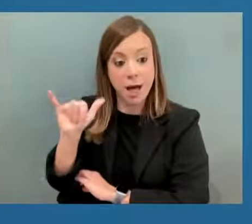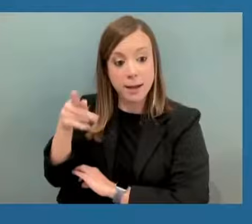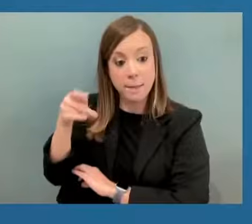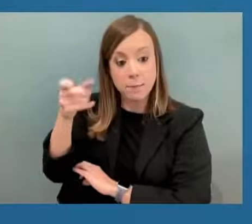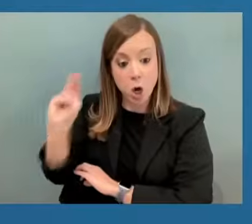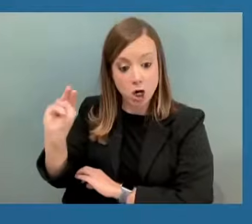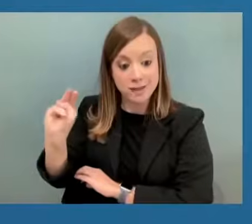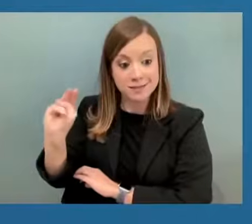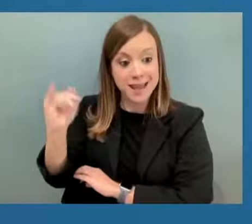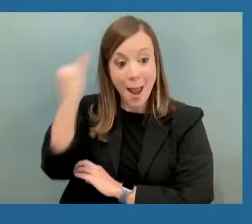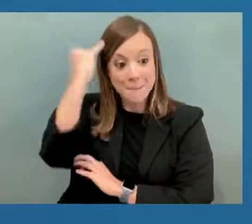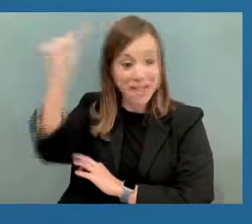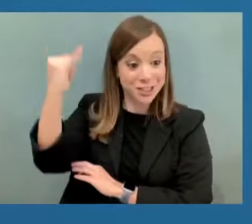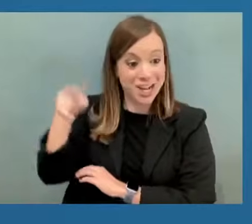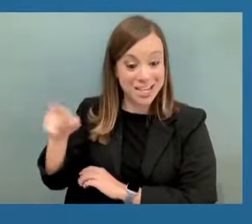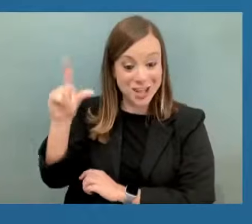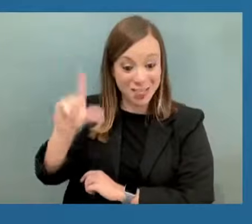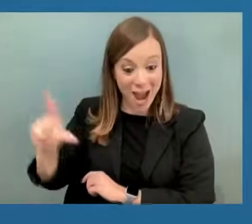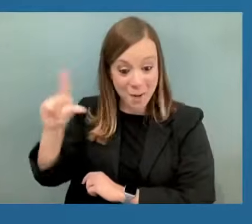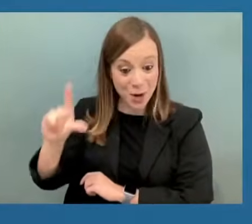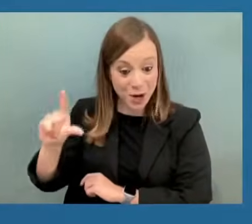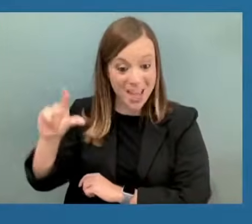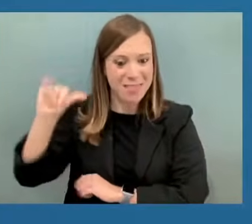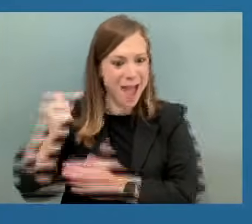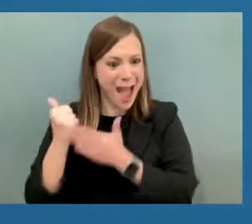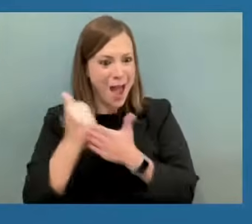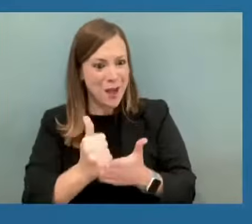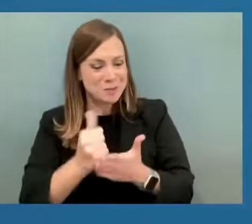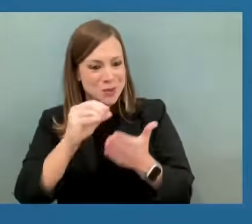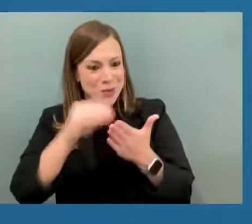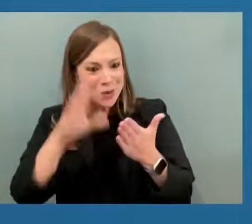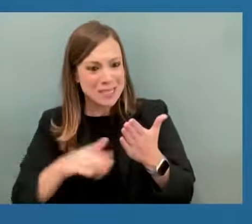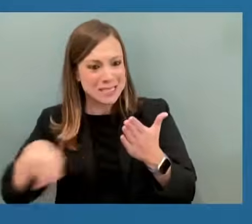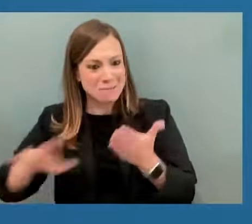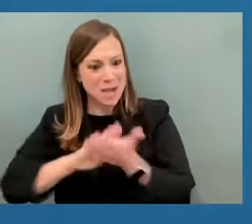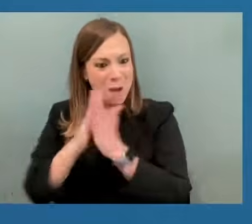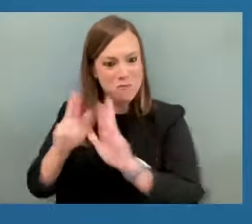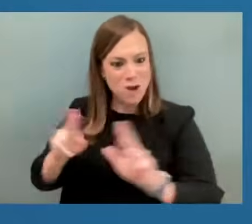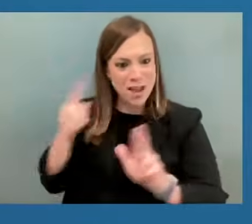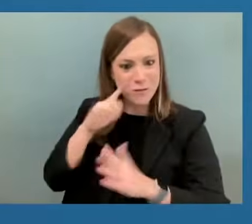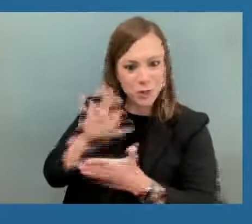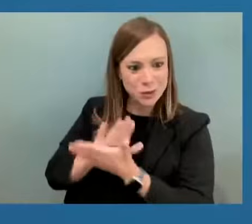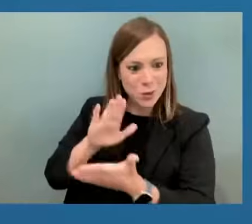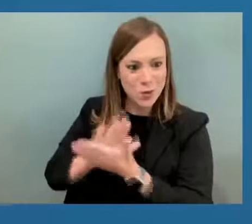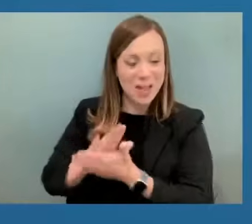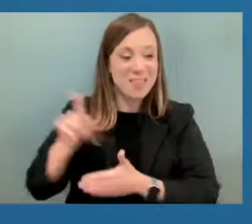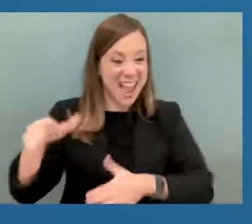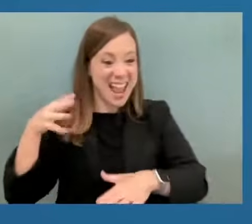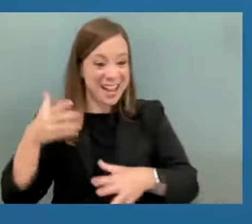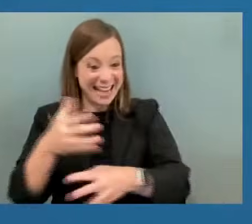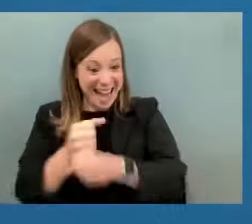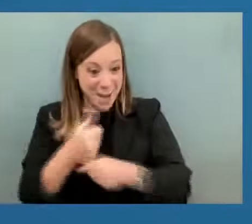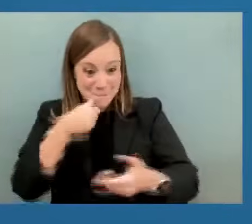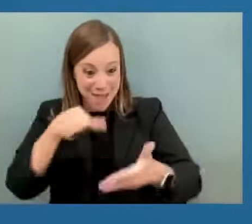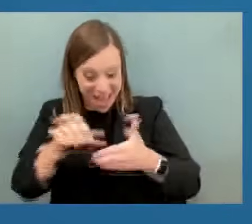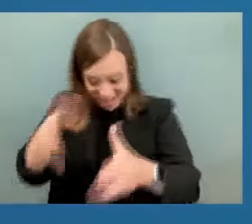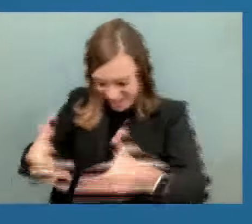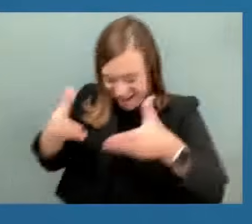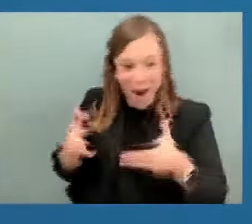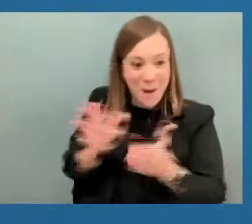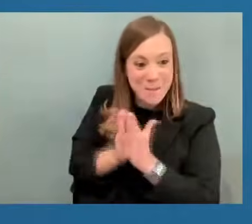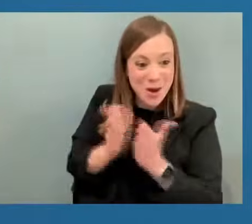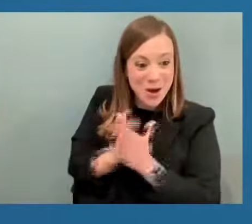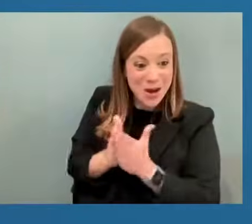to children every month with their name on it. I have a 4-year-old granddaughter. I'm telling you, she loves to see mail with her name on